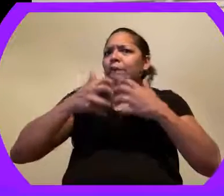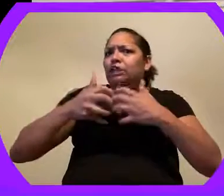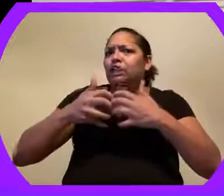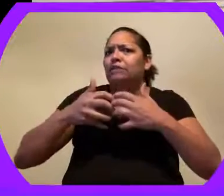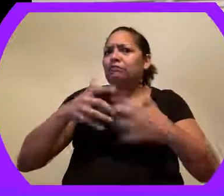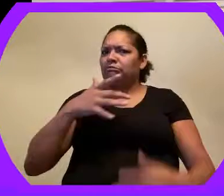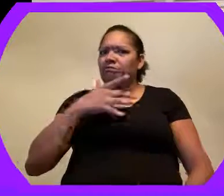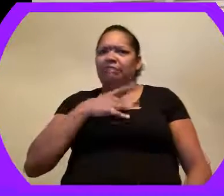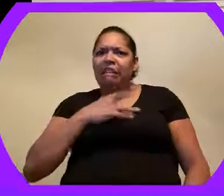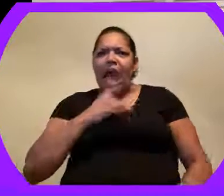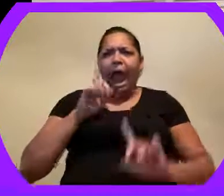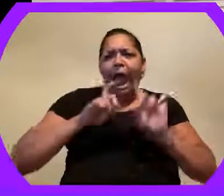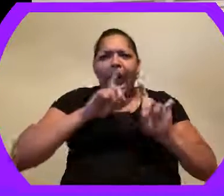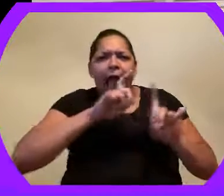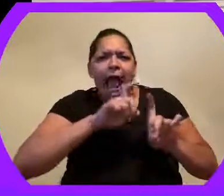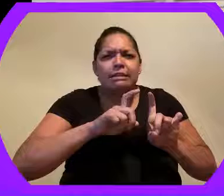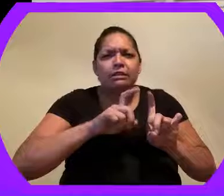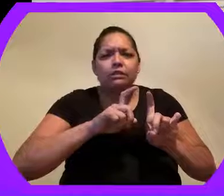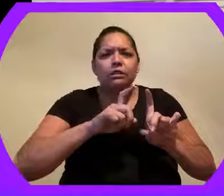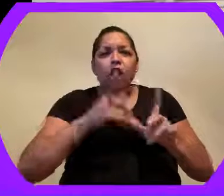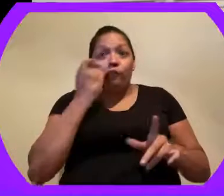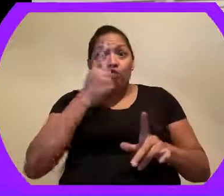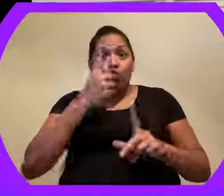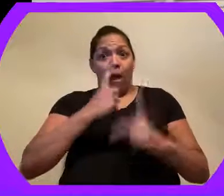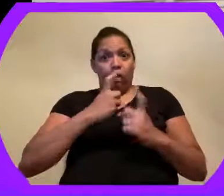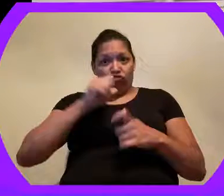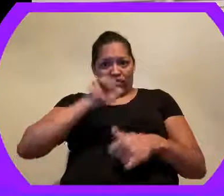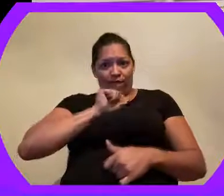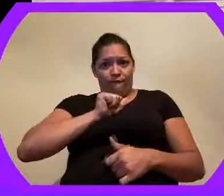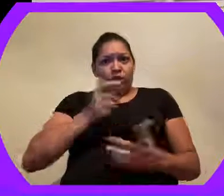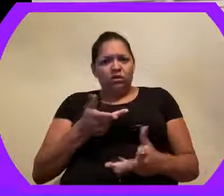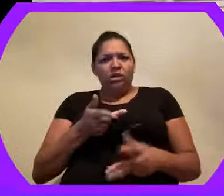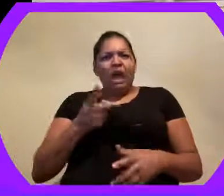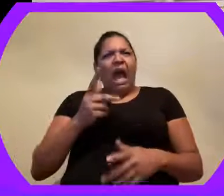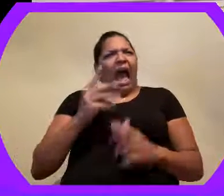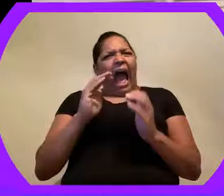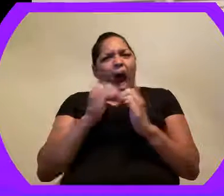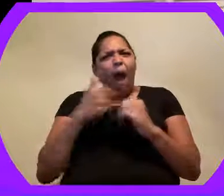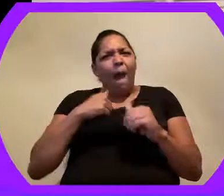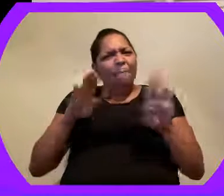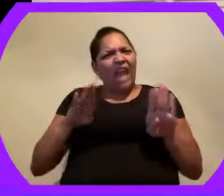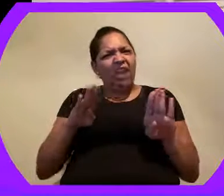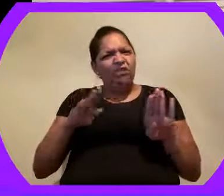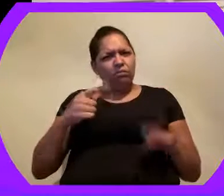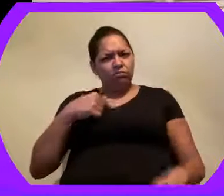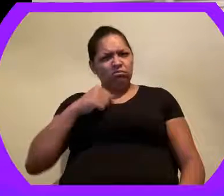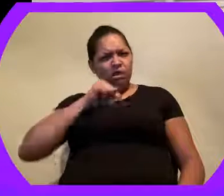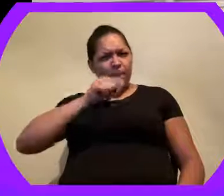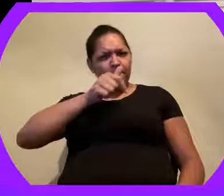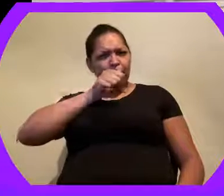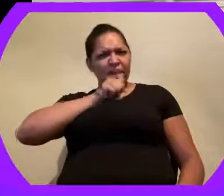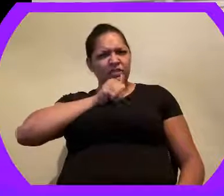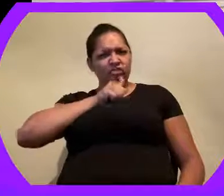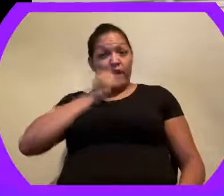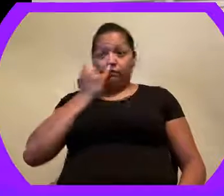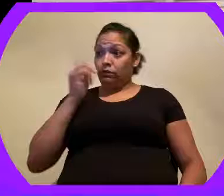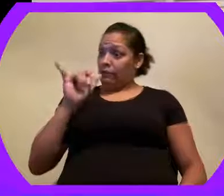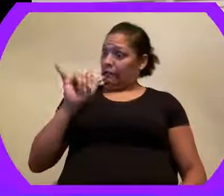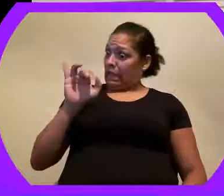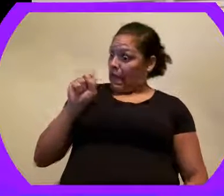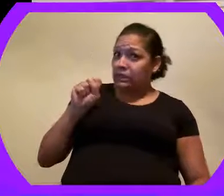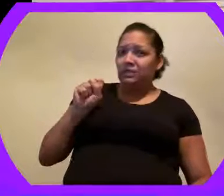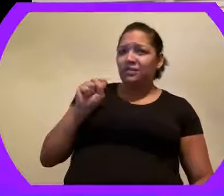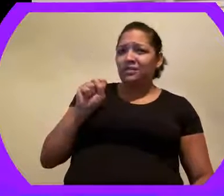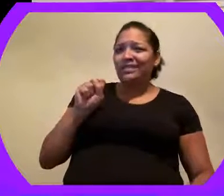and the machine likes to answer questions, this machine in particular. So if you ask yourself questions like, how am I behaving right now? Am I